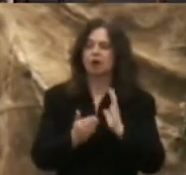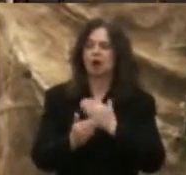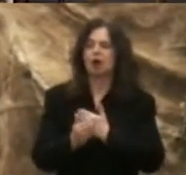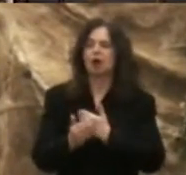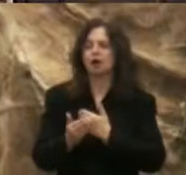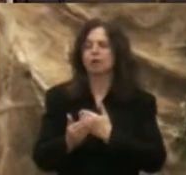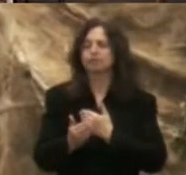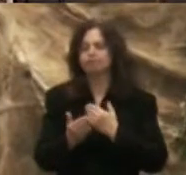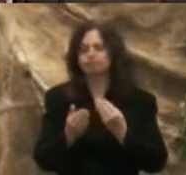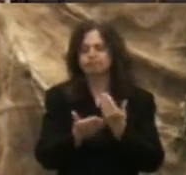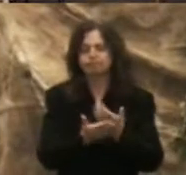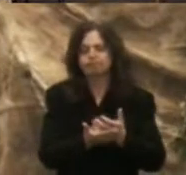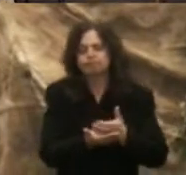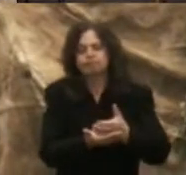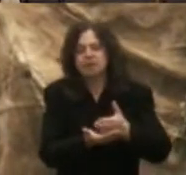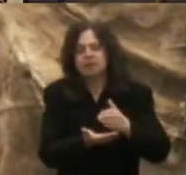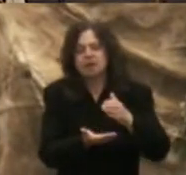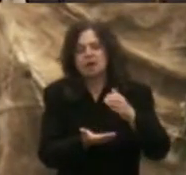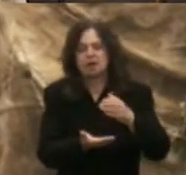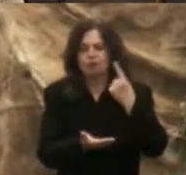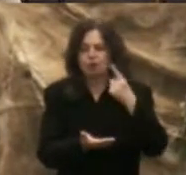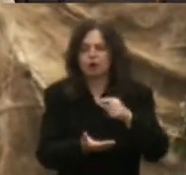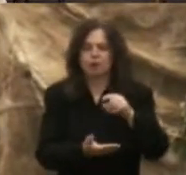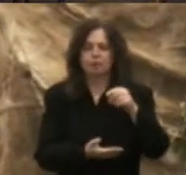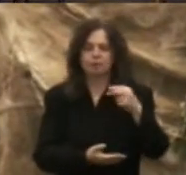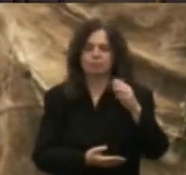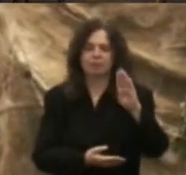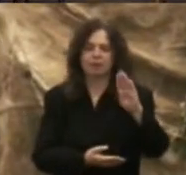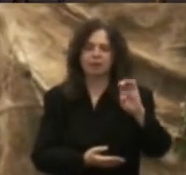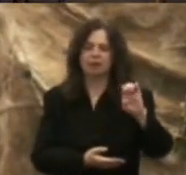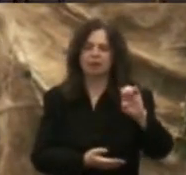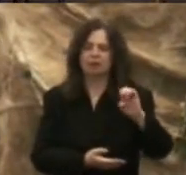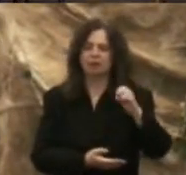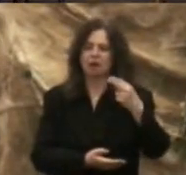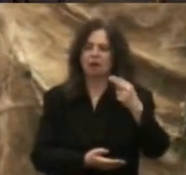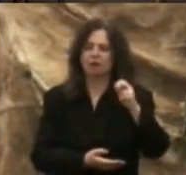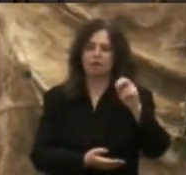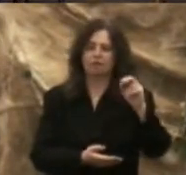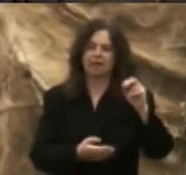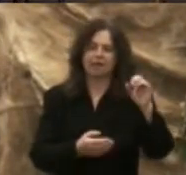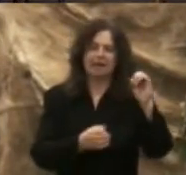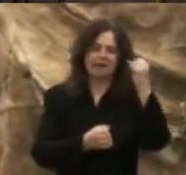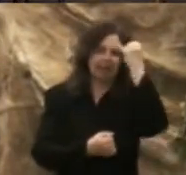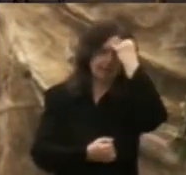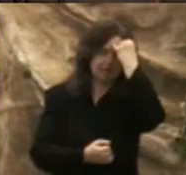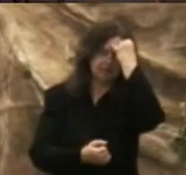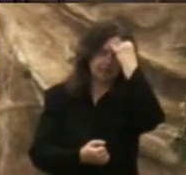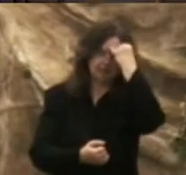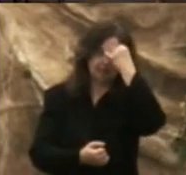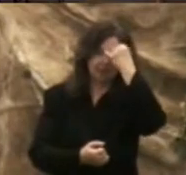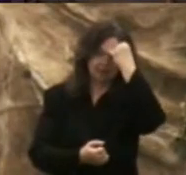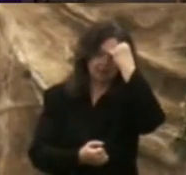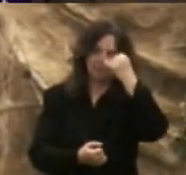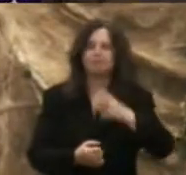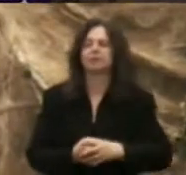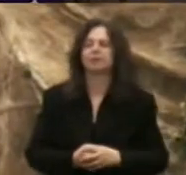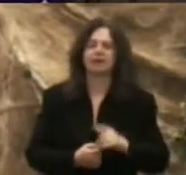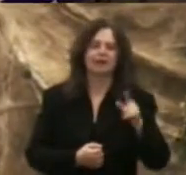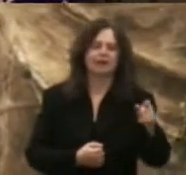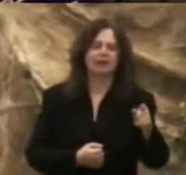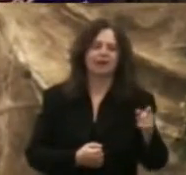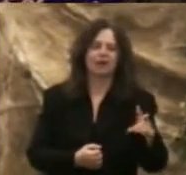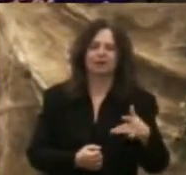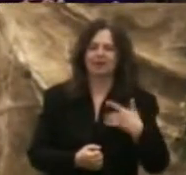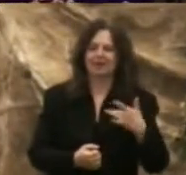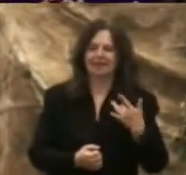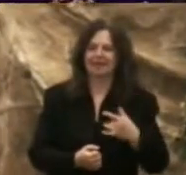project. Twice in that conversation, he said that he was just like a little kid and he couldn't wait